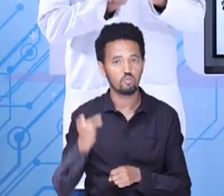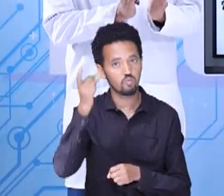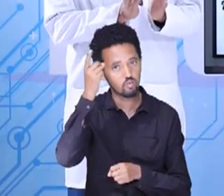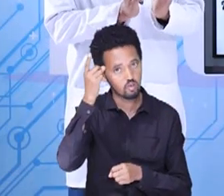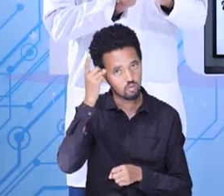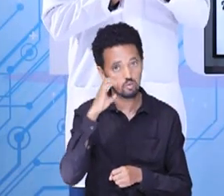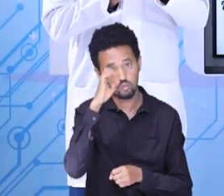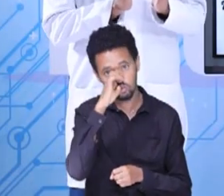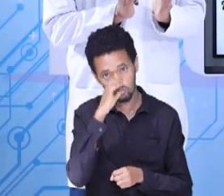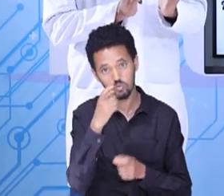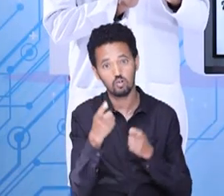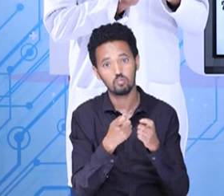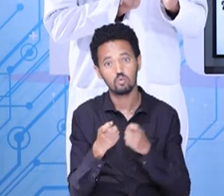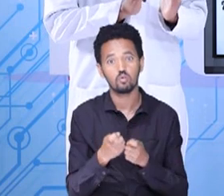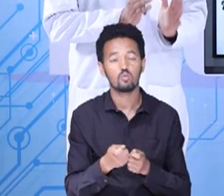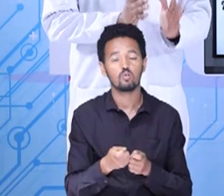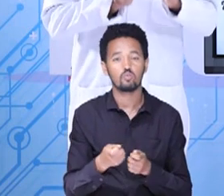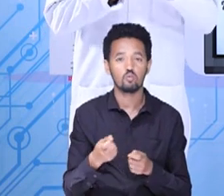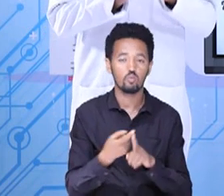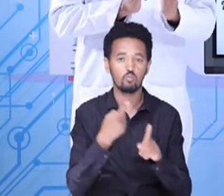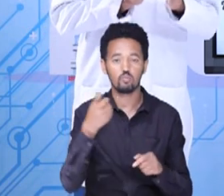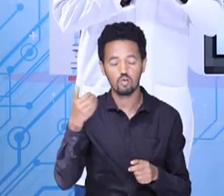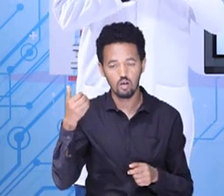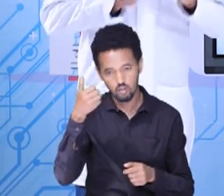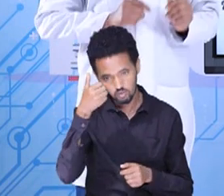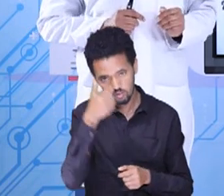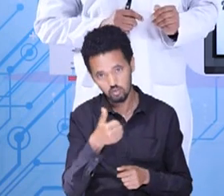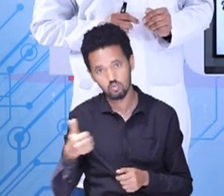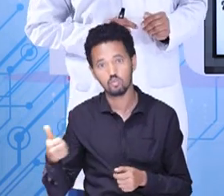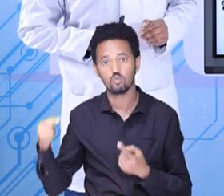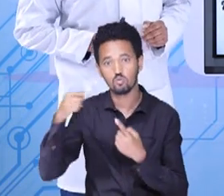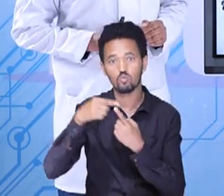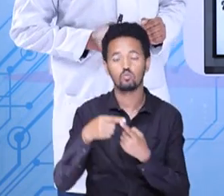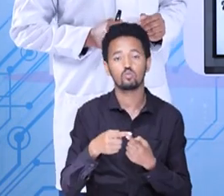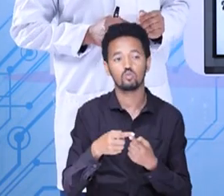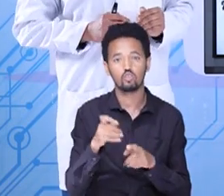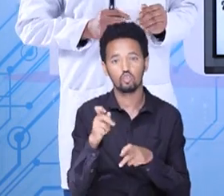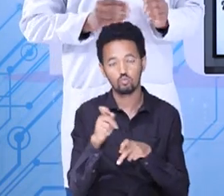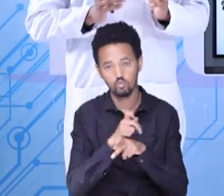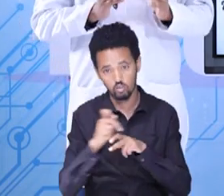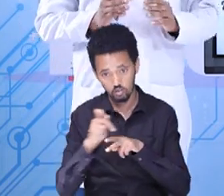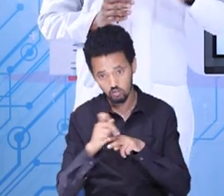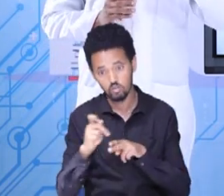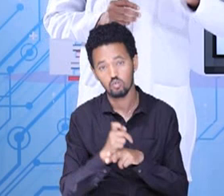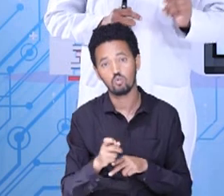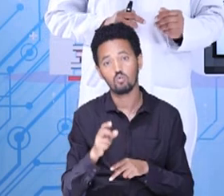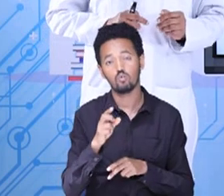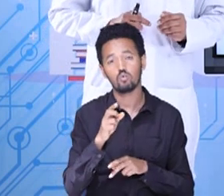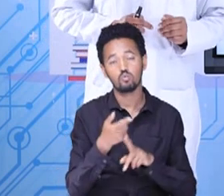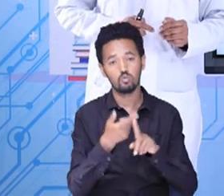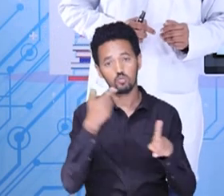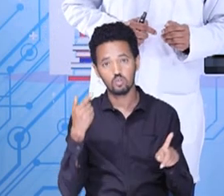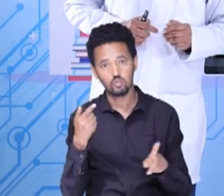Franco-Ethiopian Railway from Addis to Djibouti, then from Djibouti up to Israel. From Israel, Emperor fly